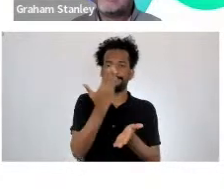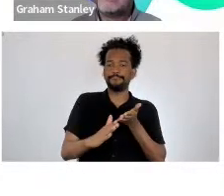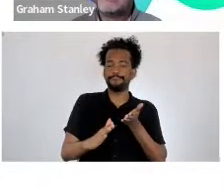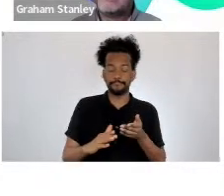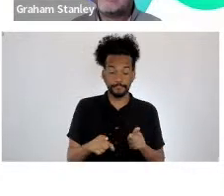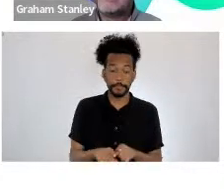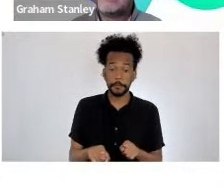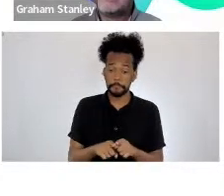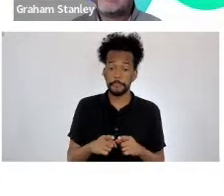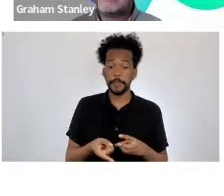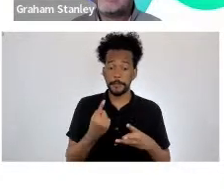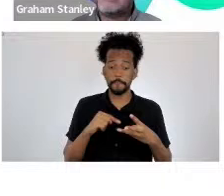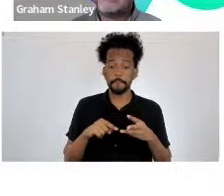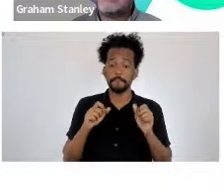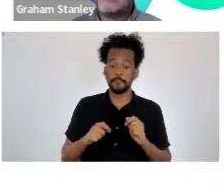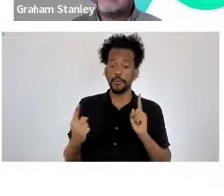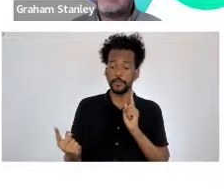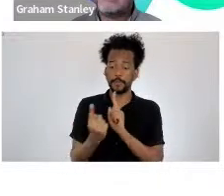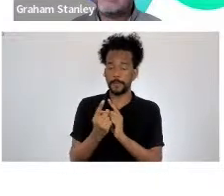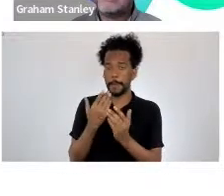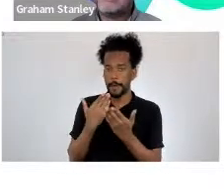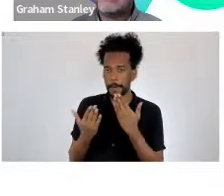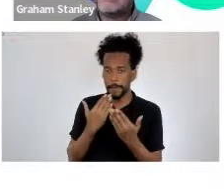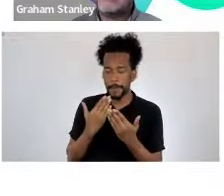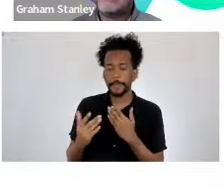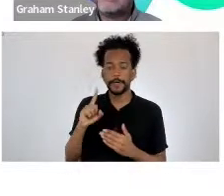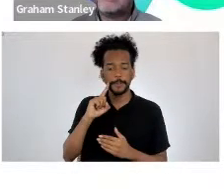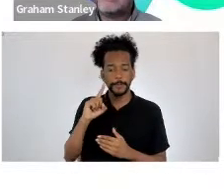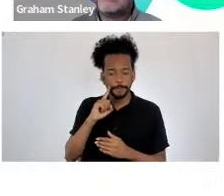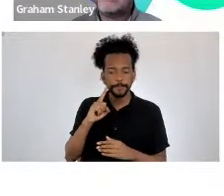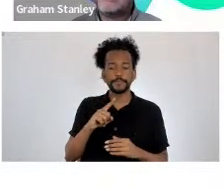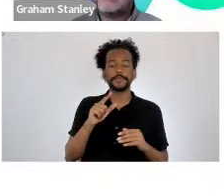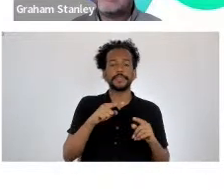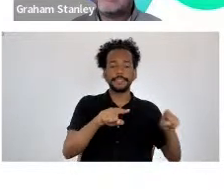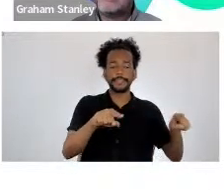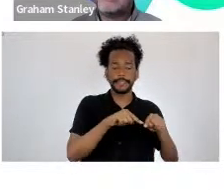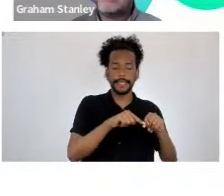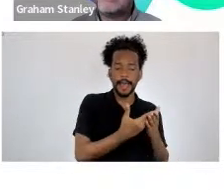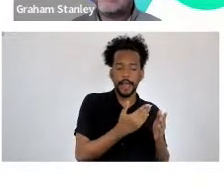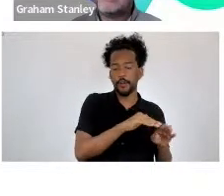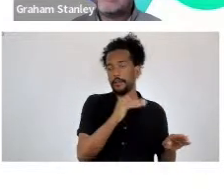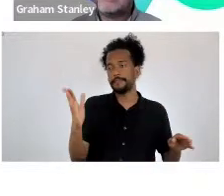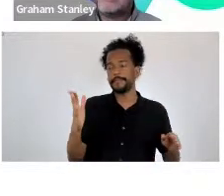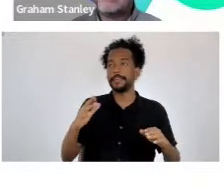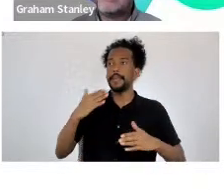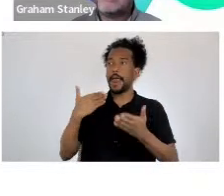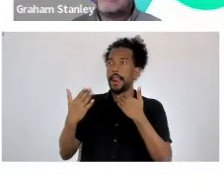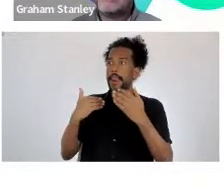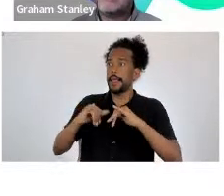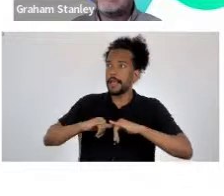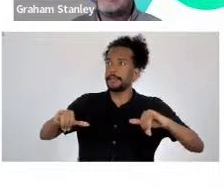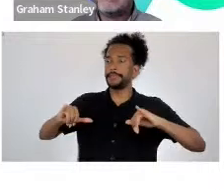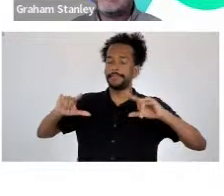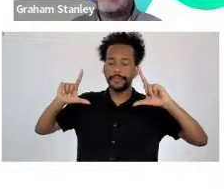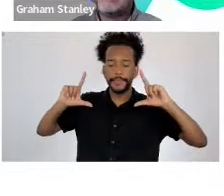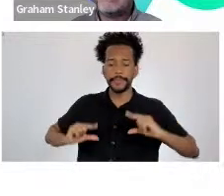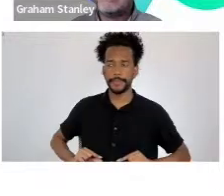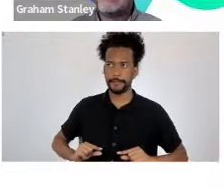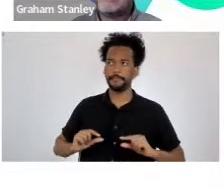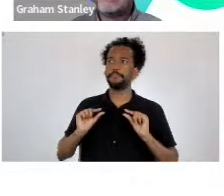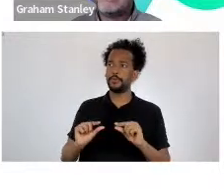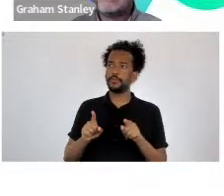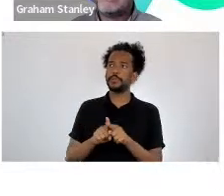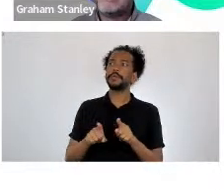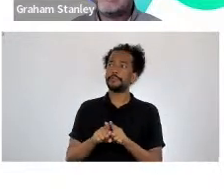provide language practice outside of class, and it can reduce learners' anxiety about speaking in public. But more evidence is needed on whether these